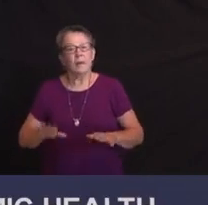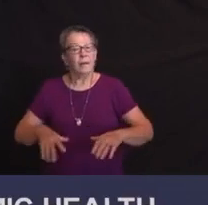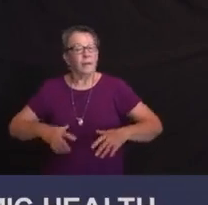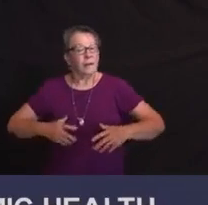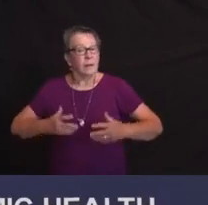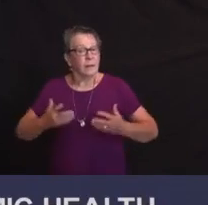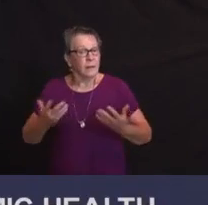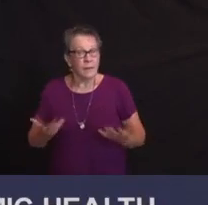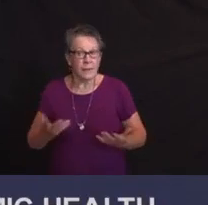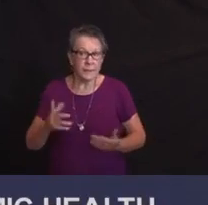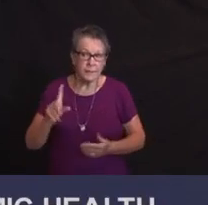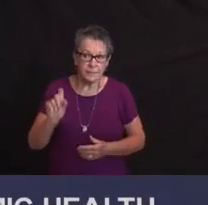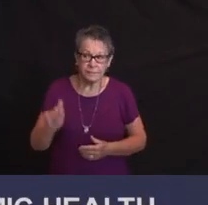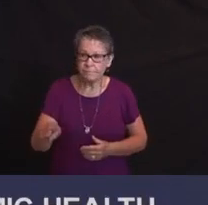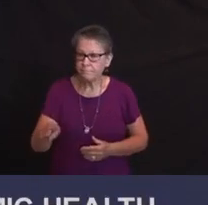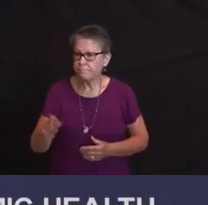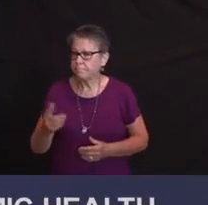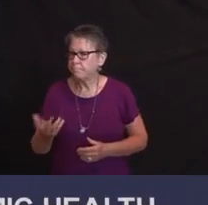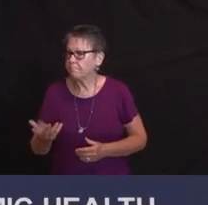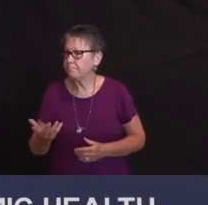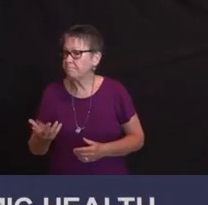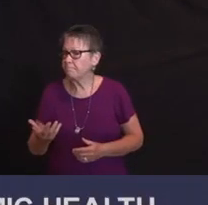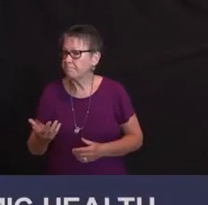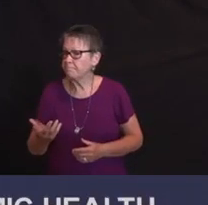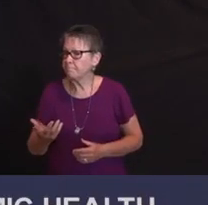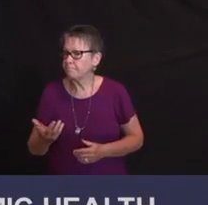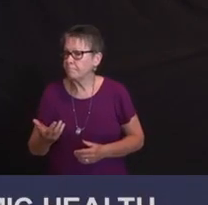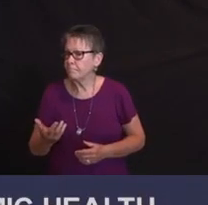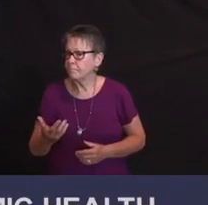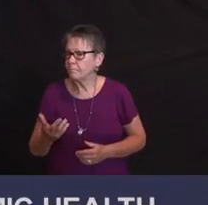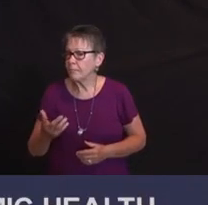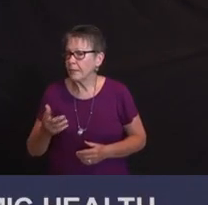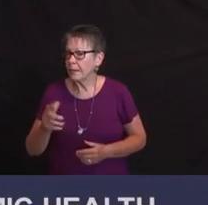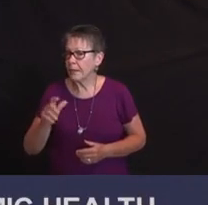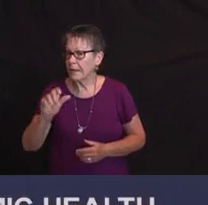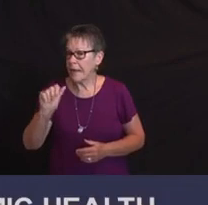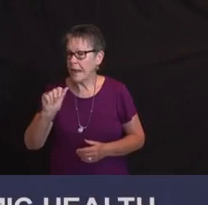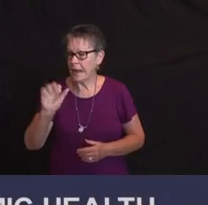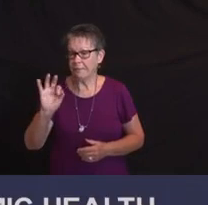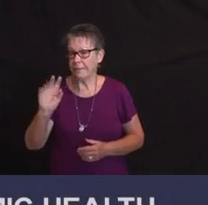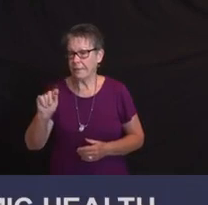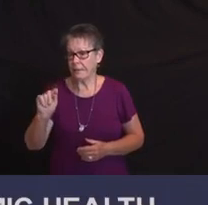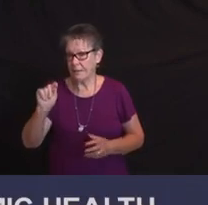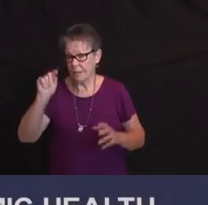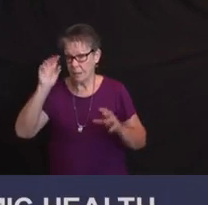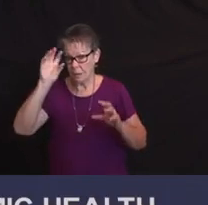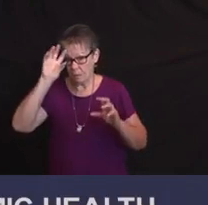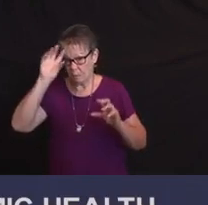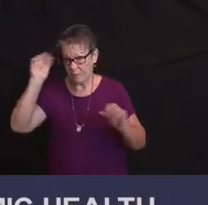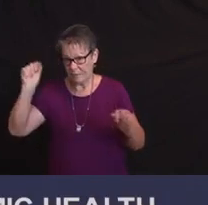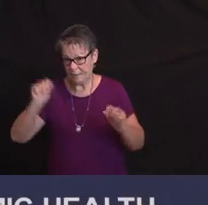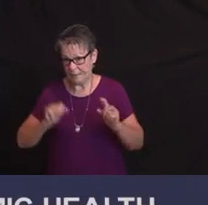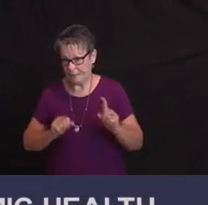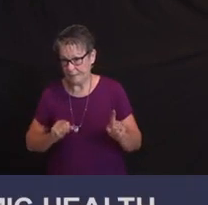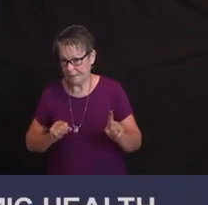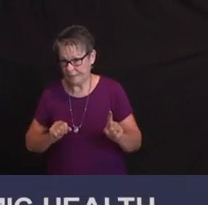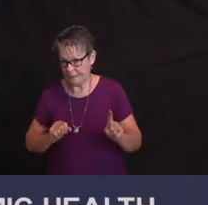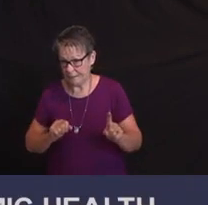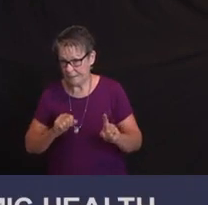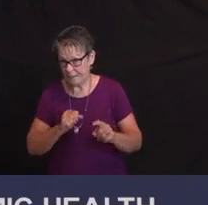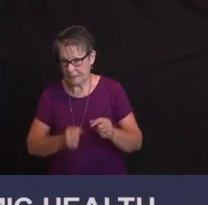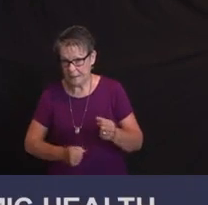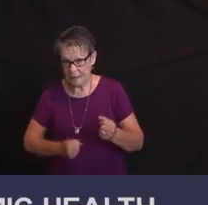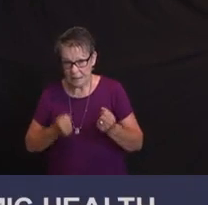mind. So AFT President Randy Weingarten has come out in favor of a vaccine mandate, and I'm wondering if and how